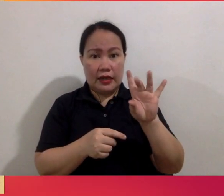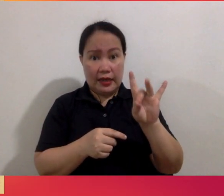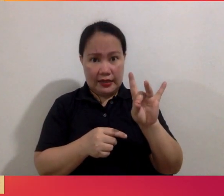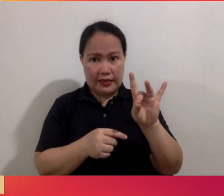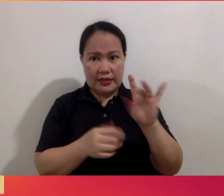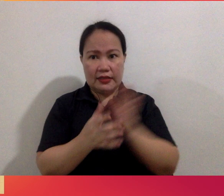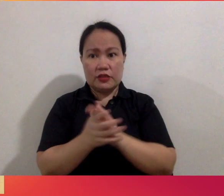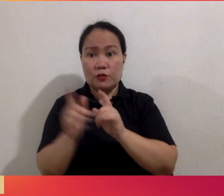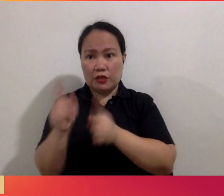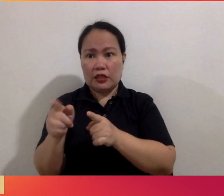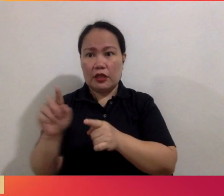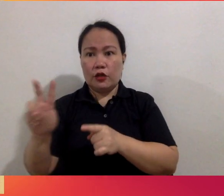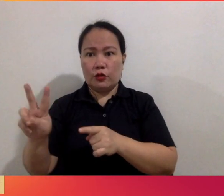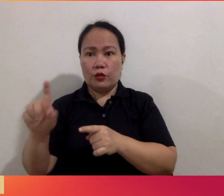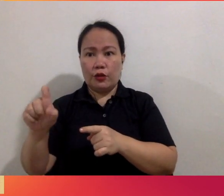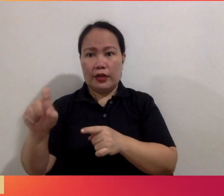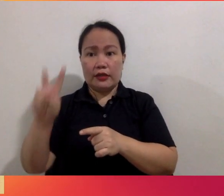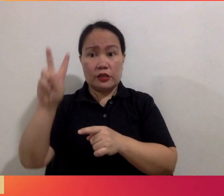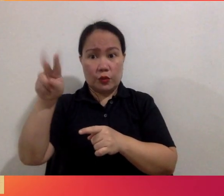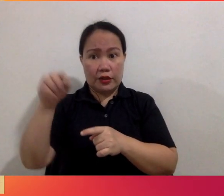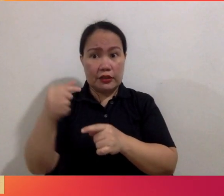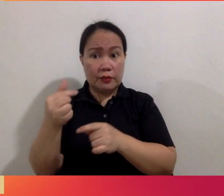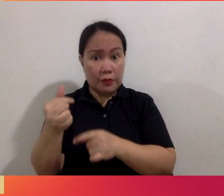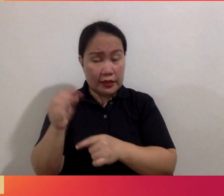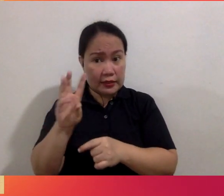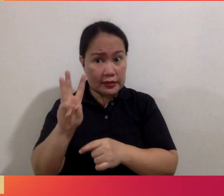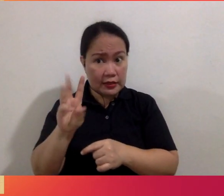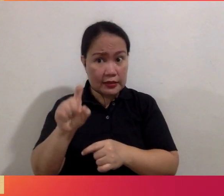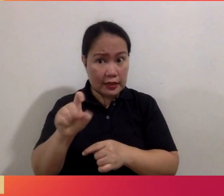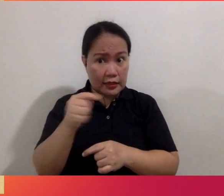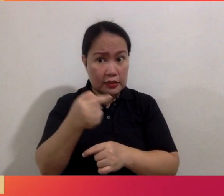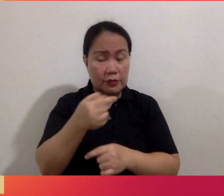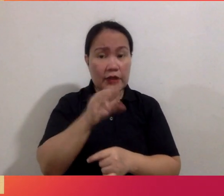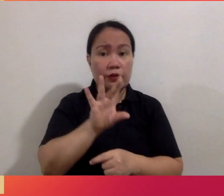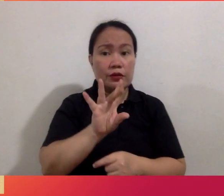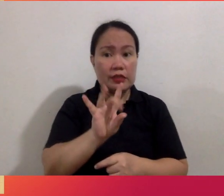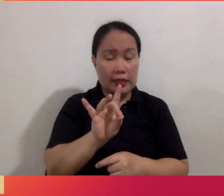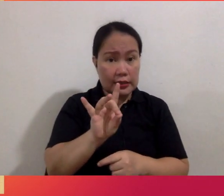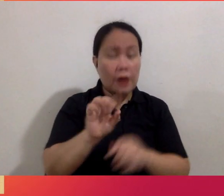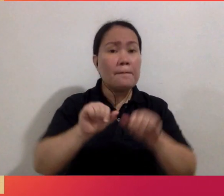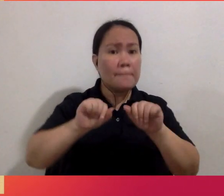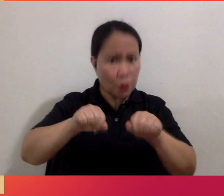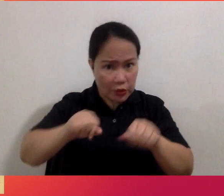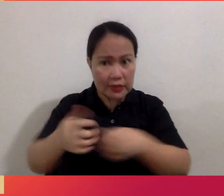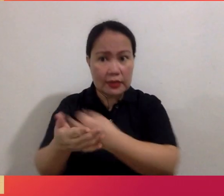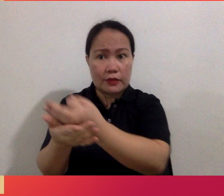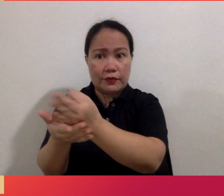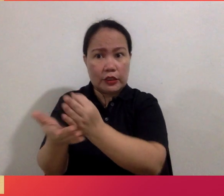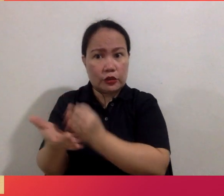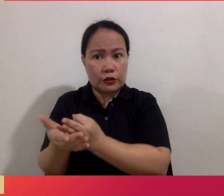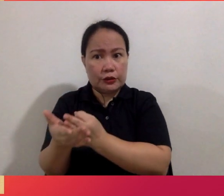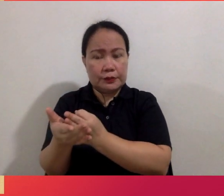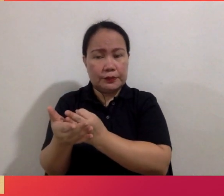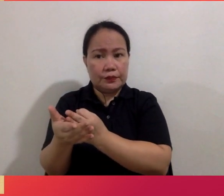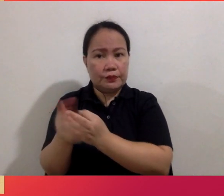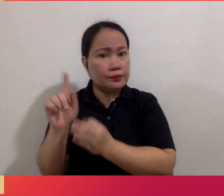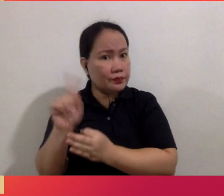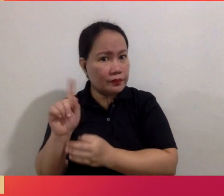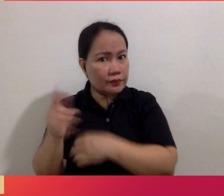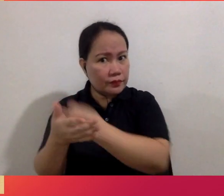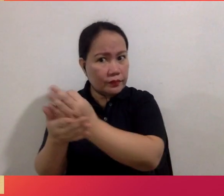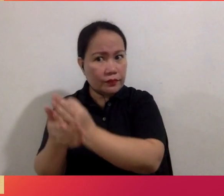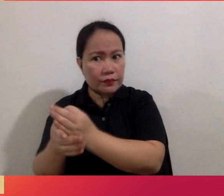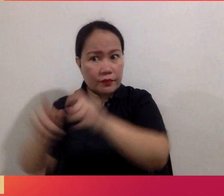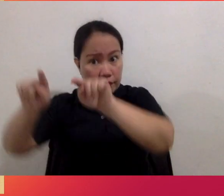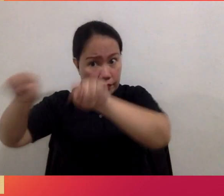ito na yung quadratic equation natin na pwede natin kunin yung factor. So, yung factor ng 2x squared plus 6x